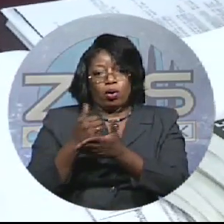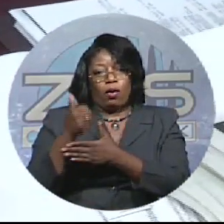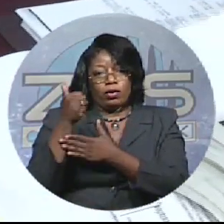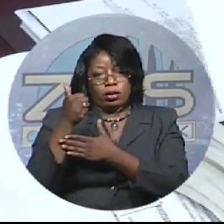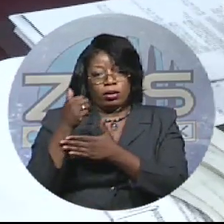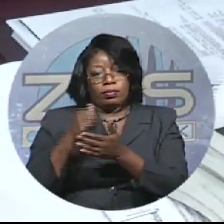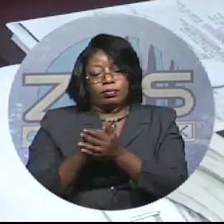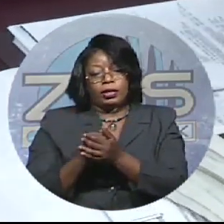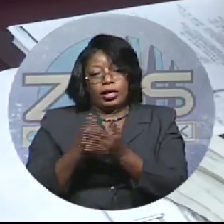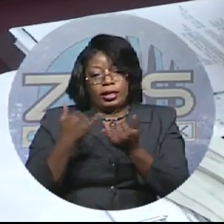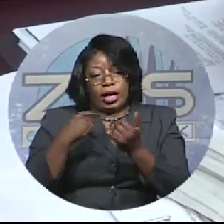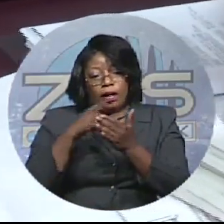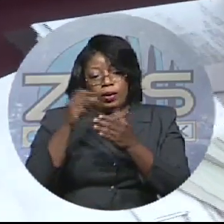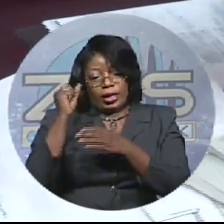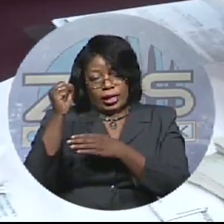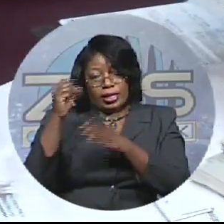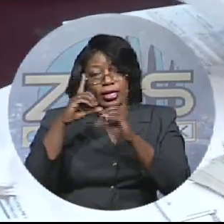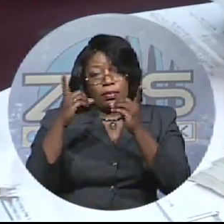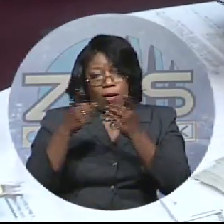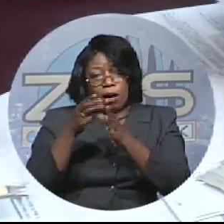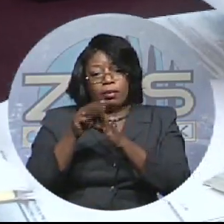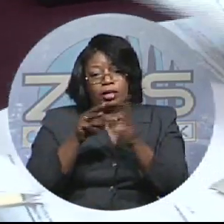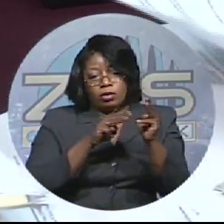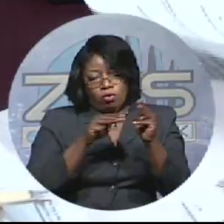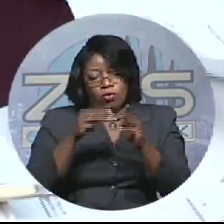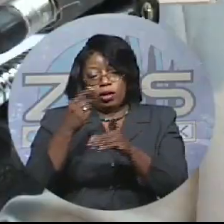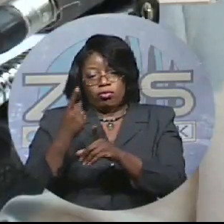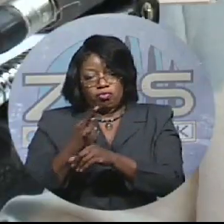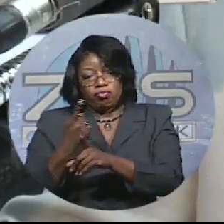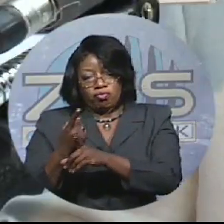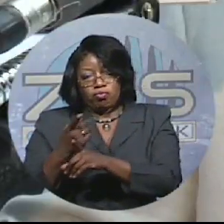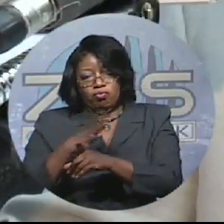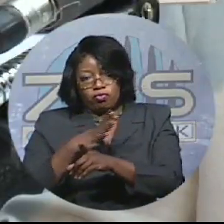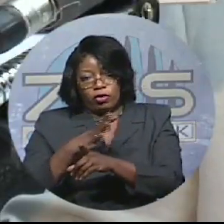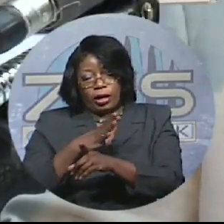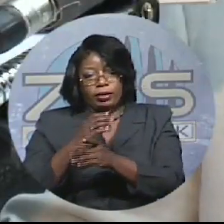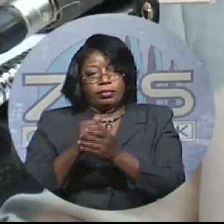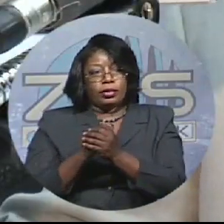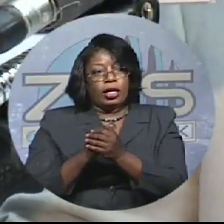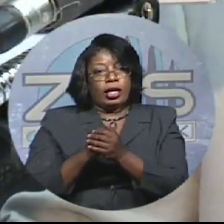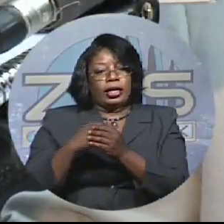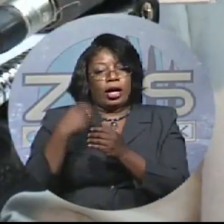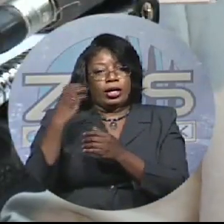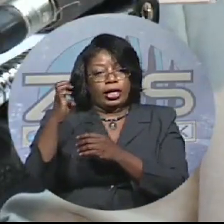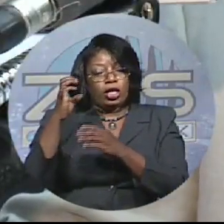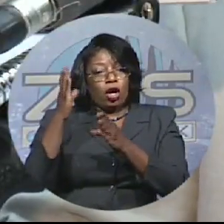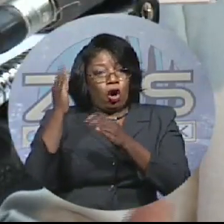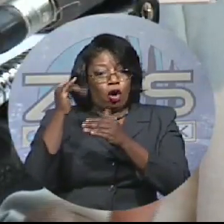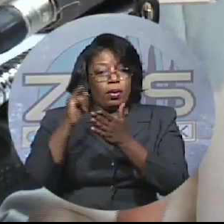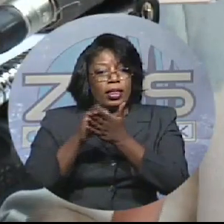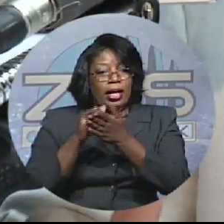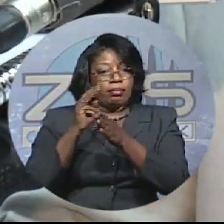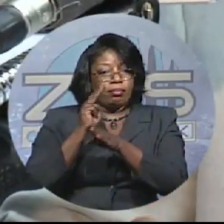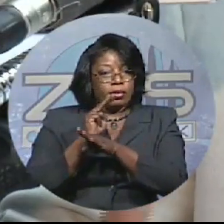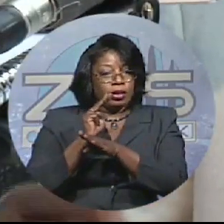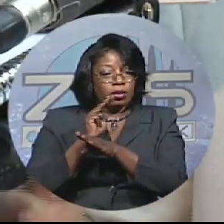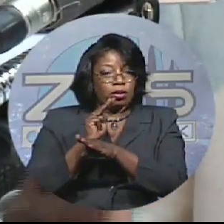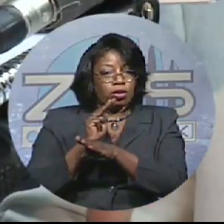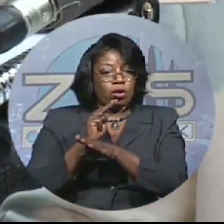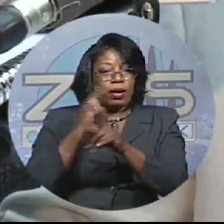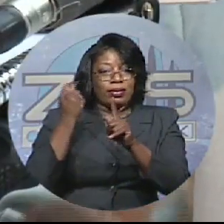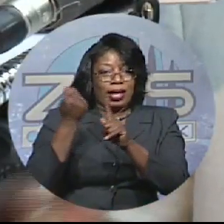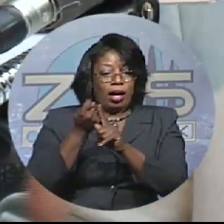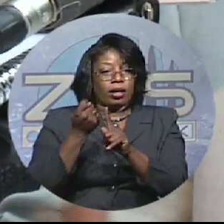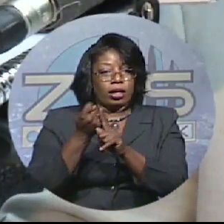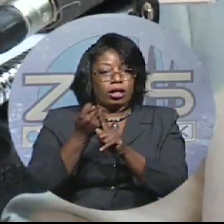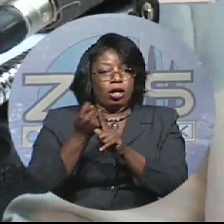is moving steadily, there is an urgent need to increase the staff complement. I hope that ministries who have been targeted more or